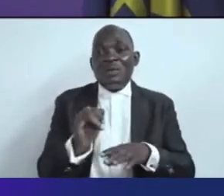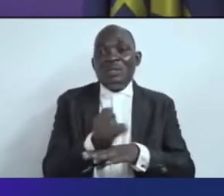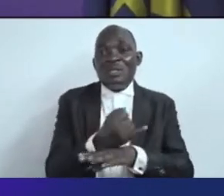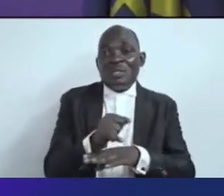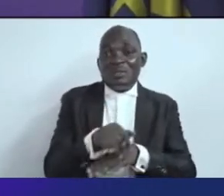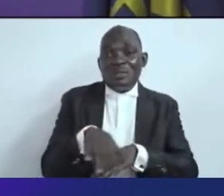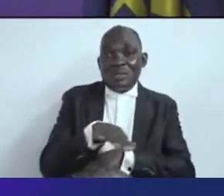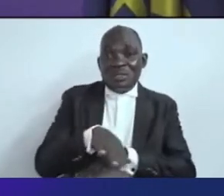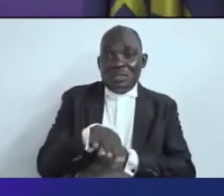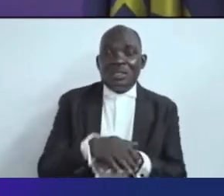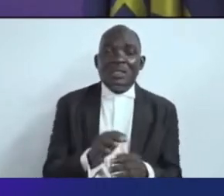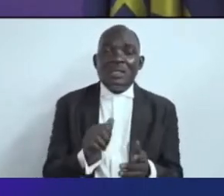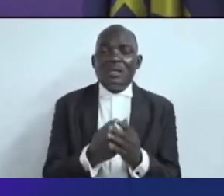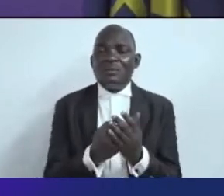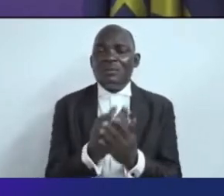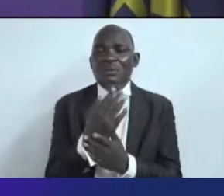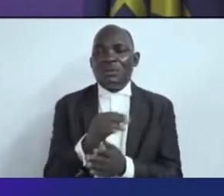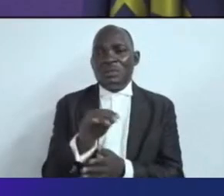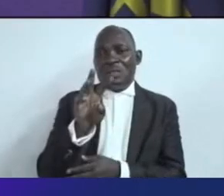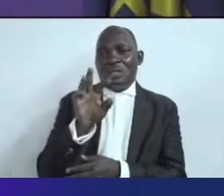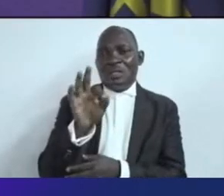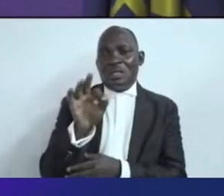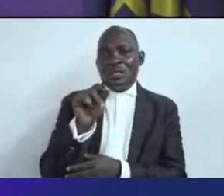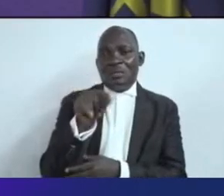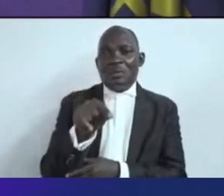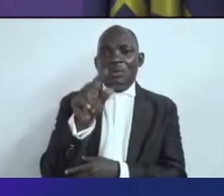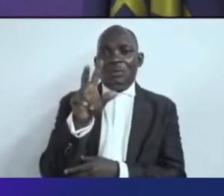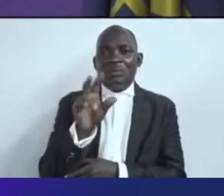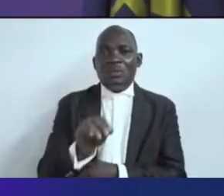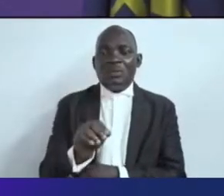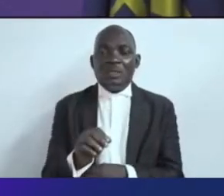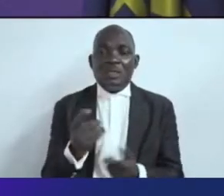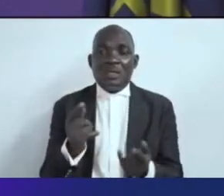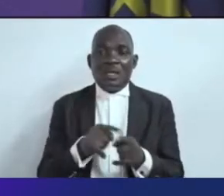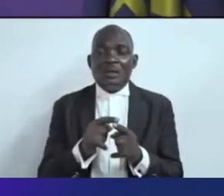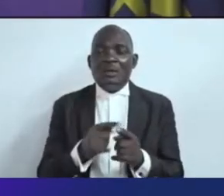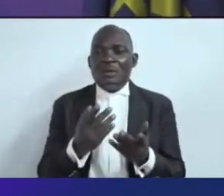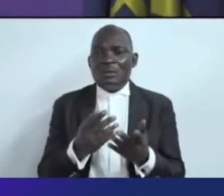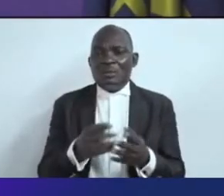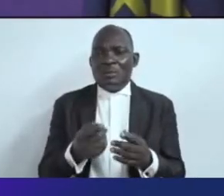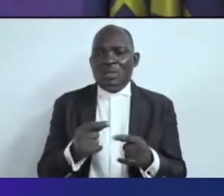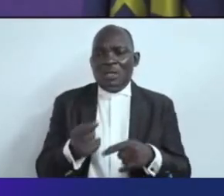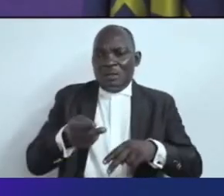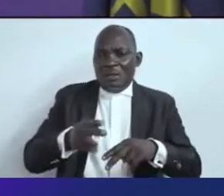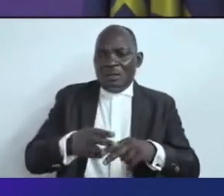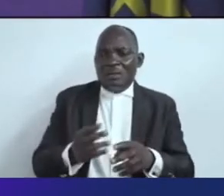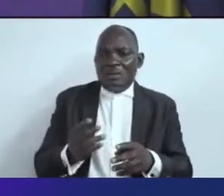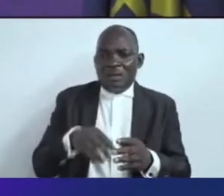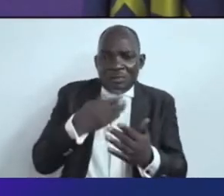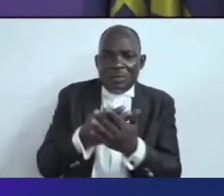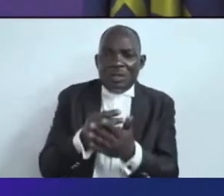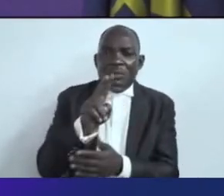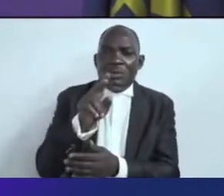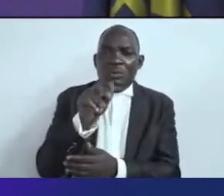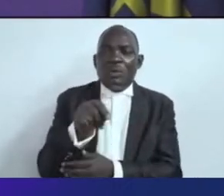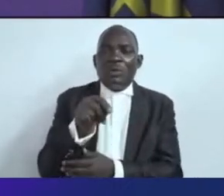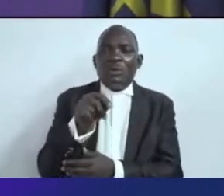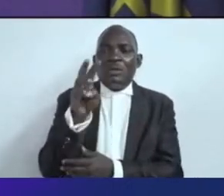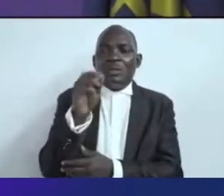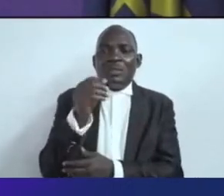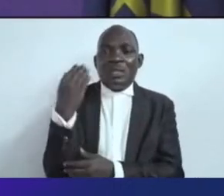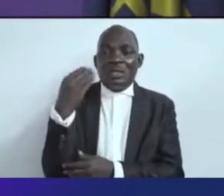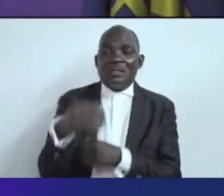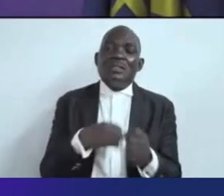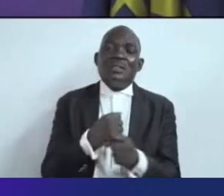sector, which grew by 9.3%, having contracted by 2.6% same time last